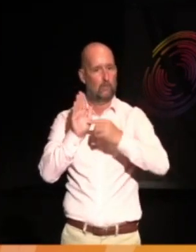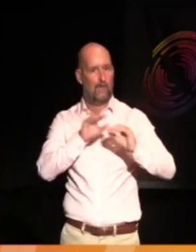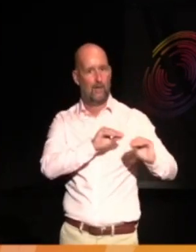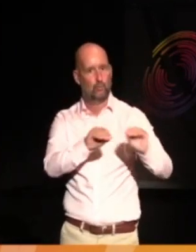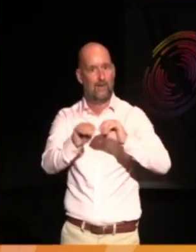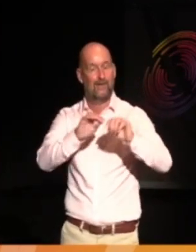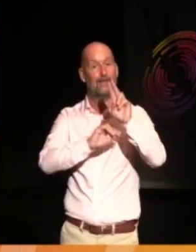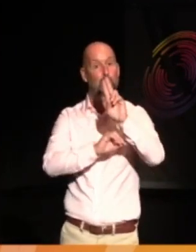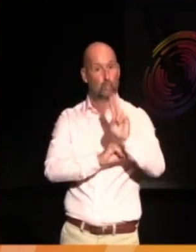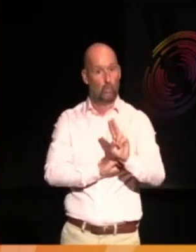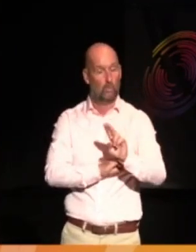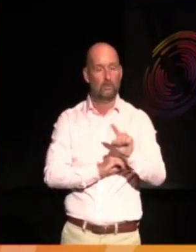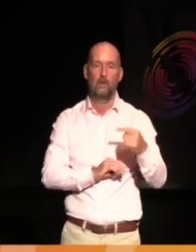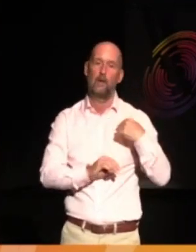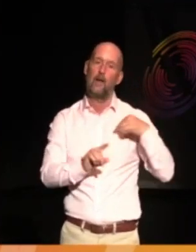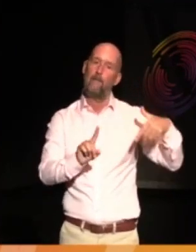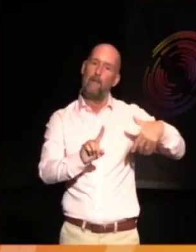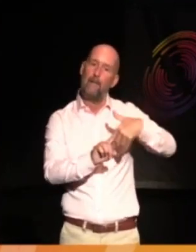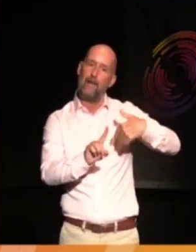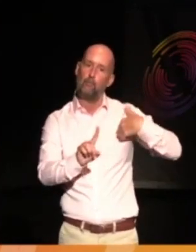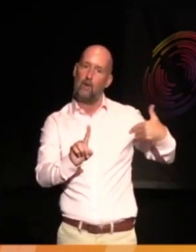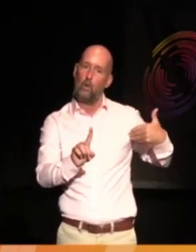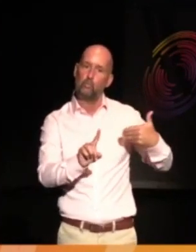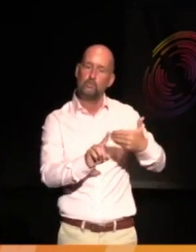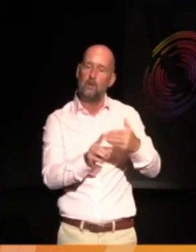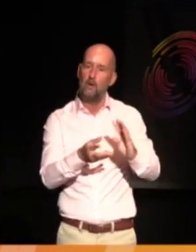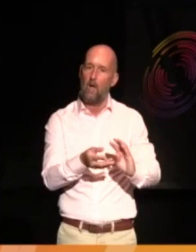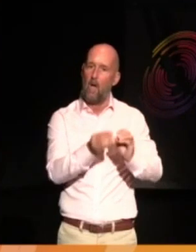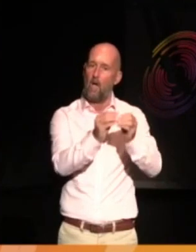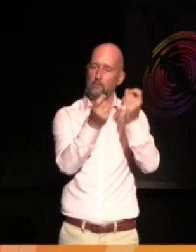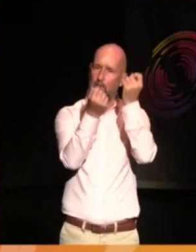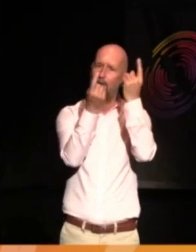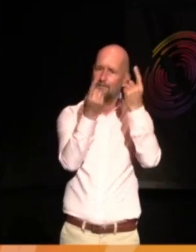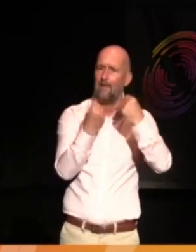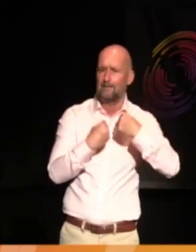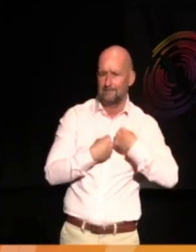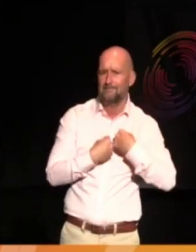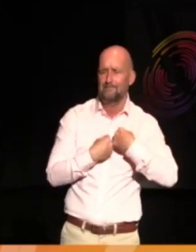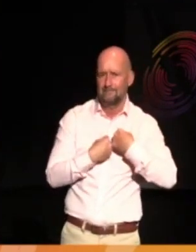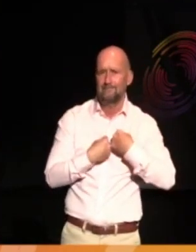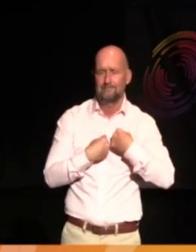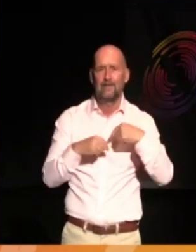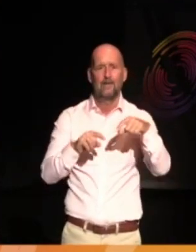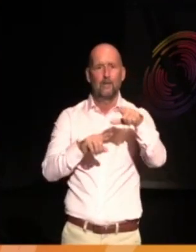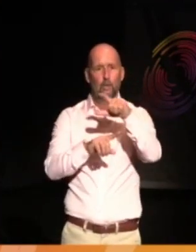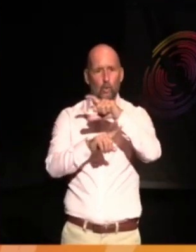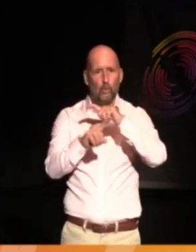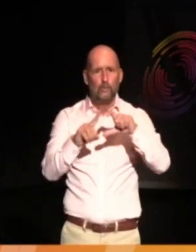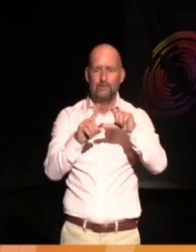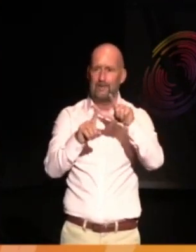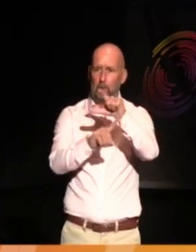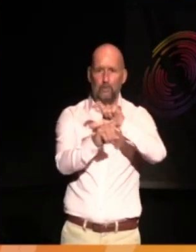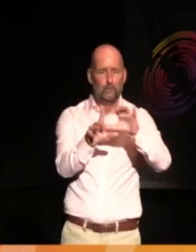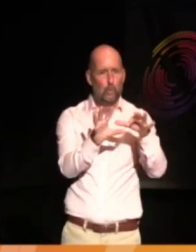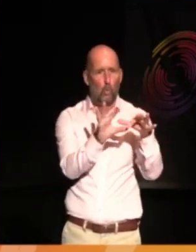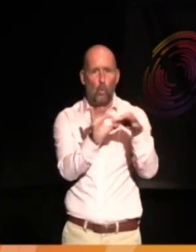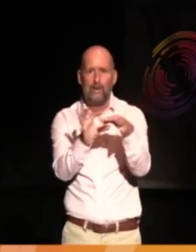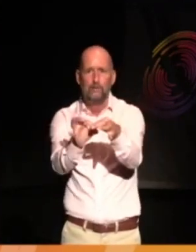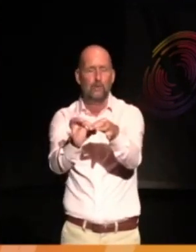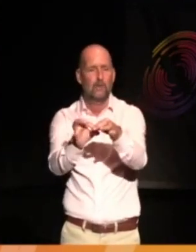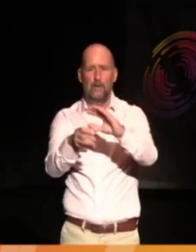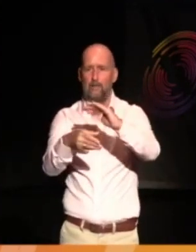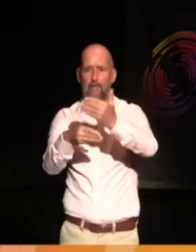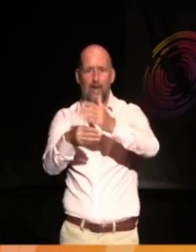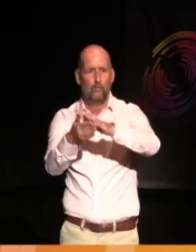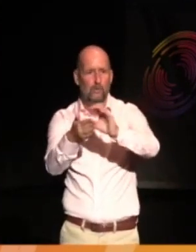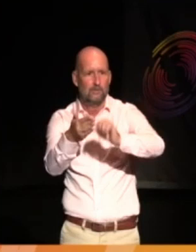Those of us who come from an arts background do understand about community cohesion and breaking down barriers